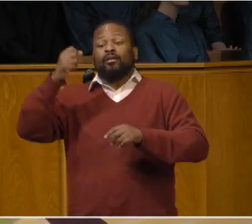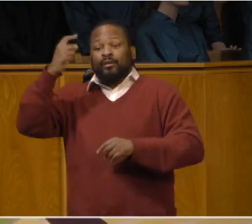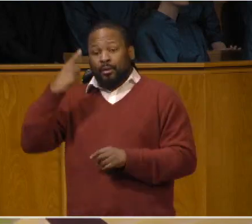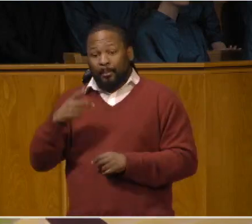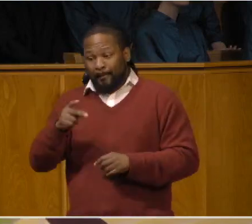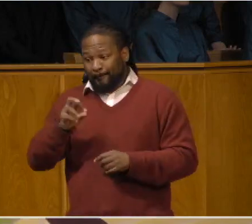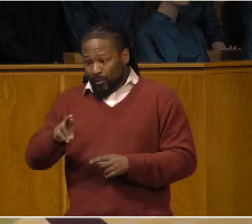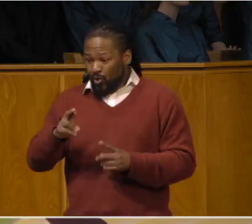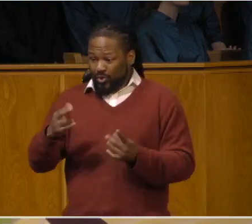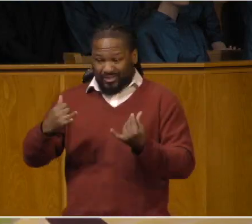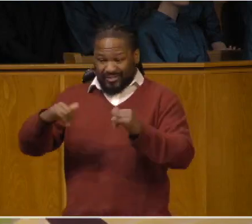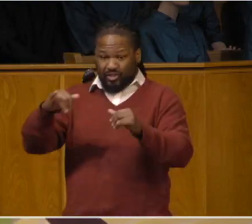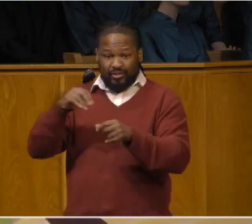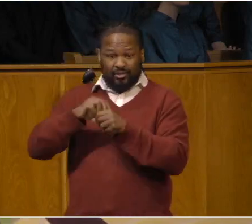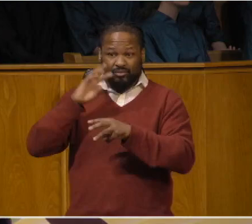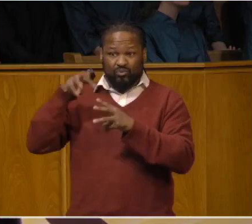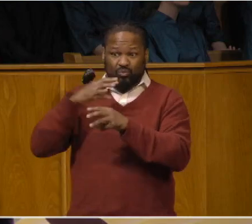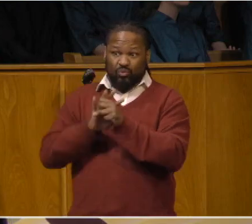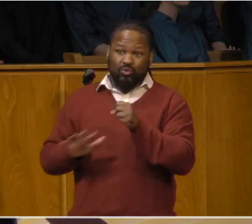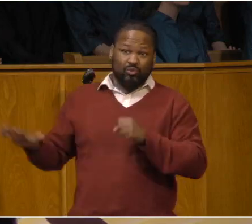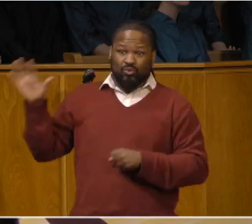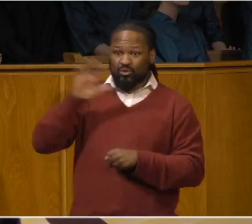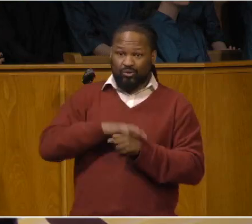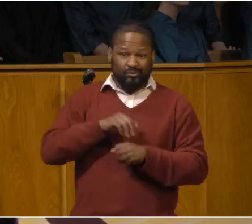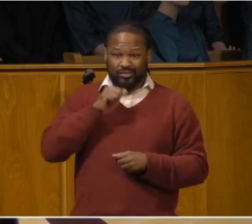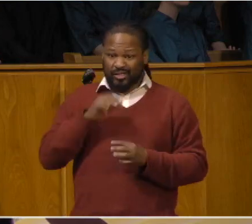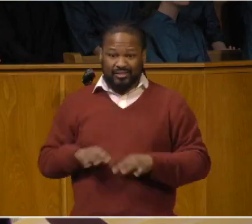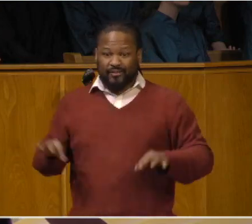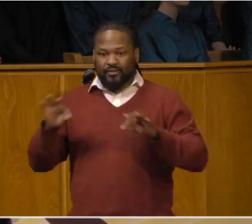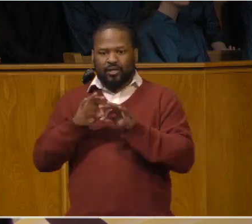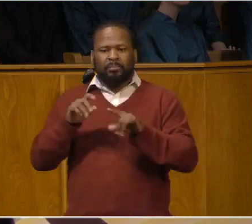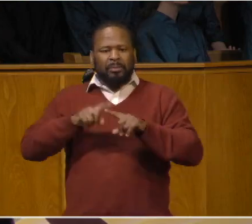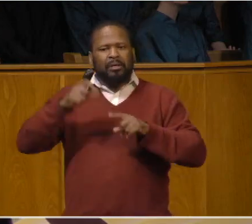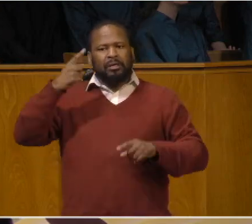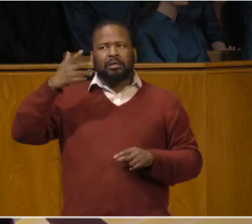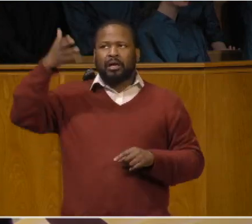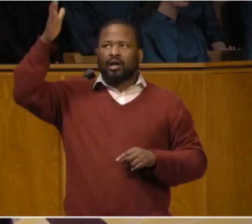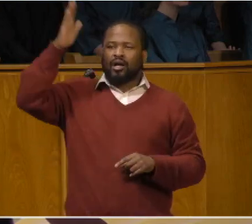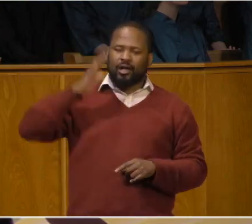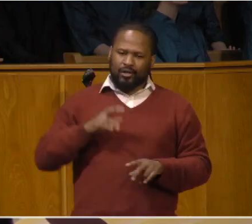within society, they are never insignificant with God.